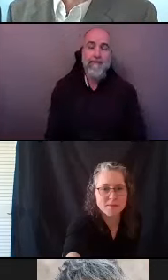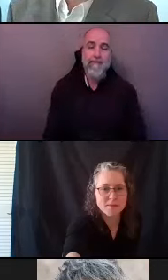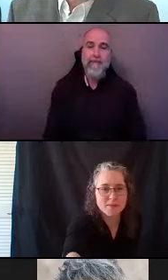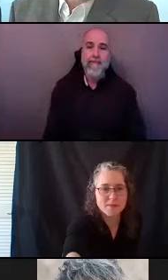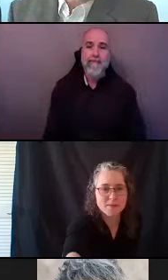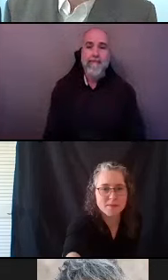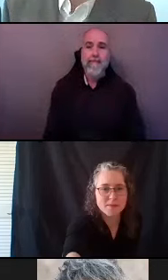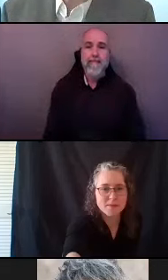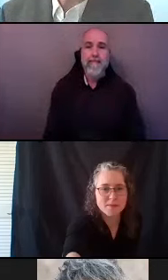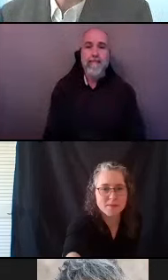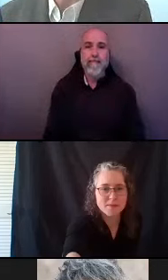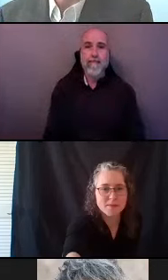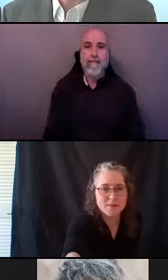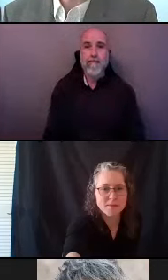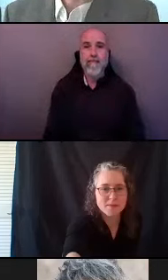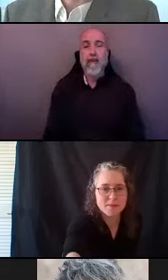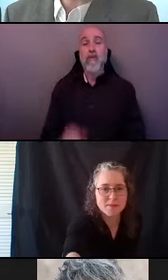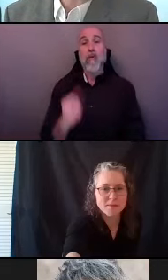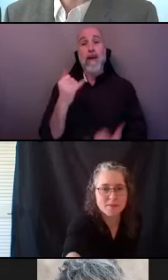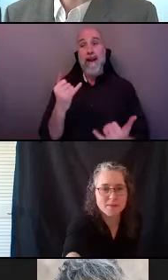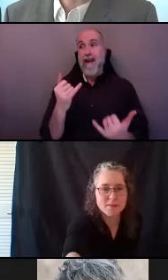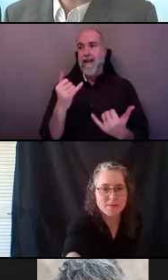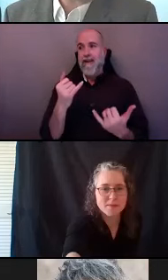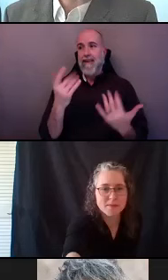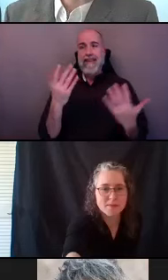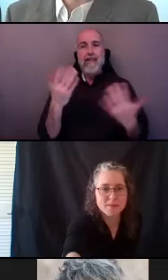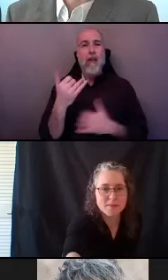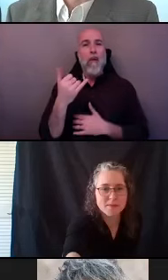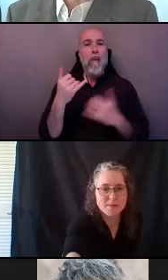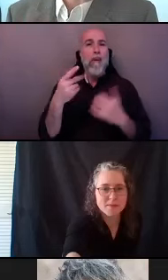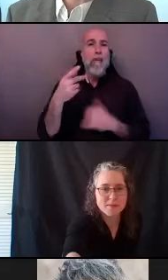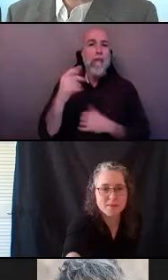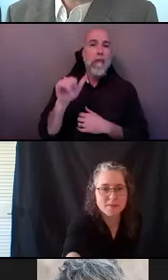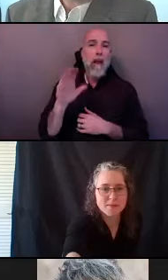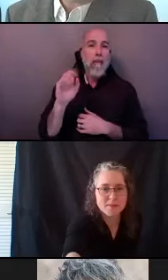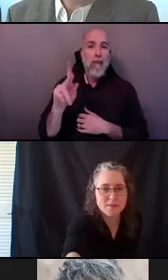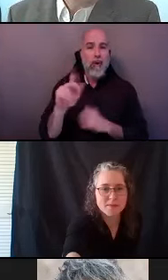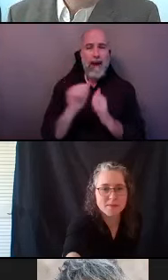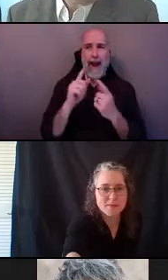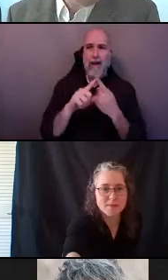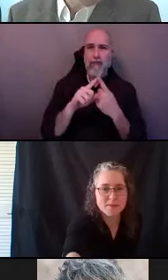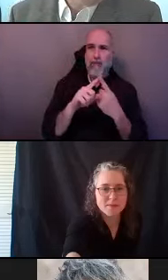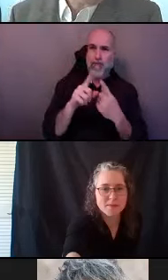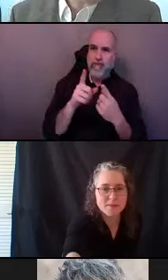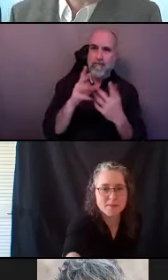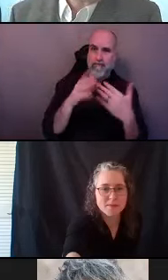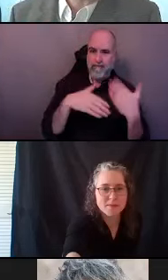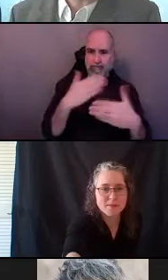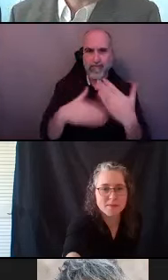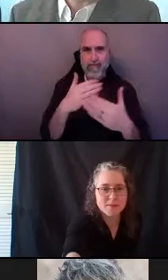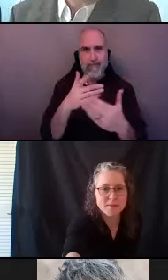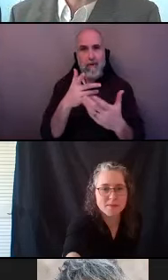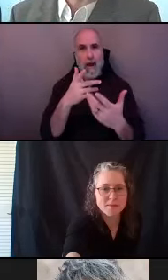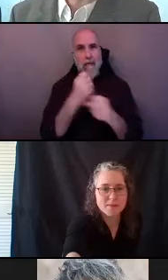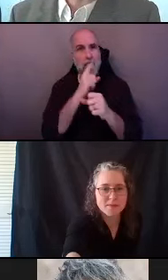So the last portion here is the playbook to passing visitability. It's really important, people, to learn the